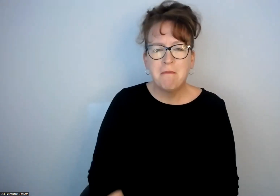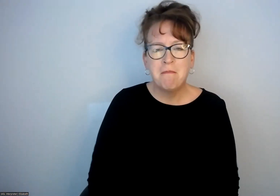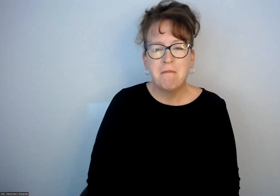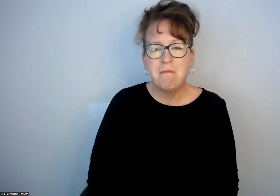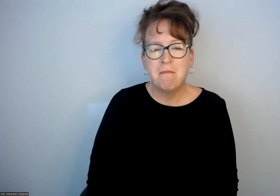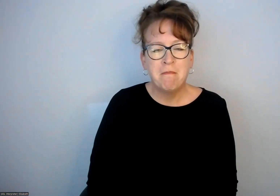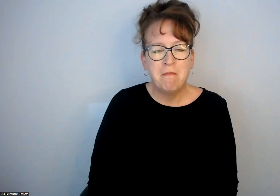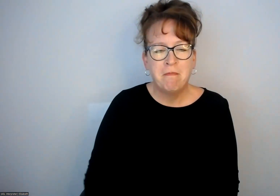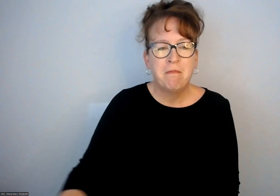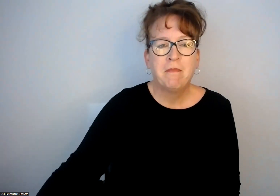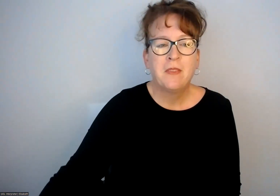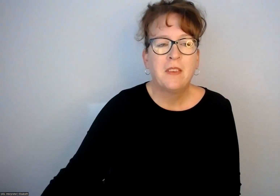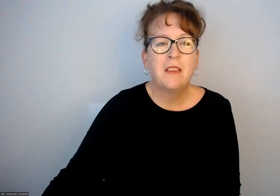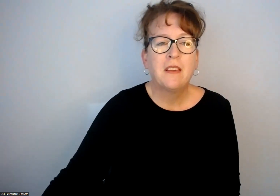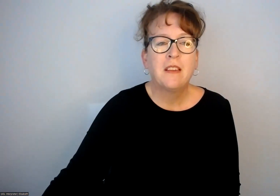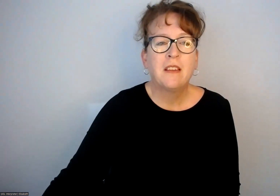on.